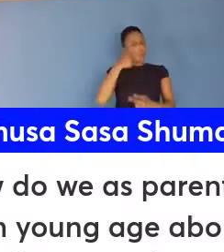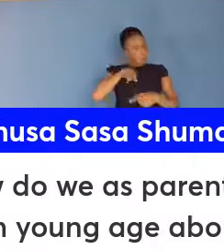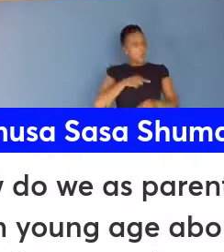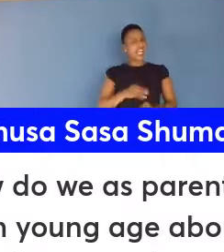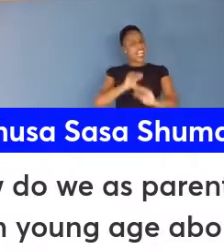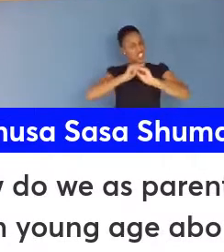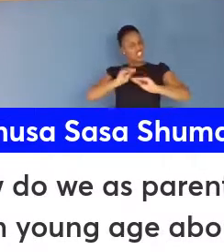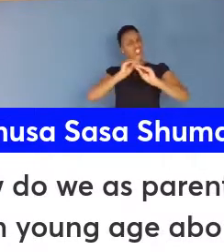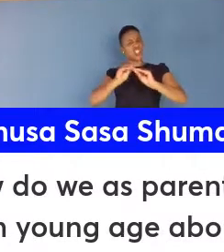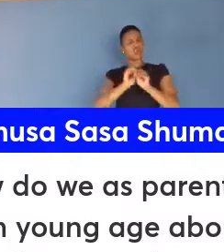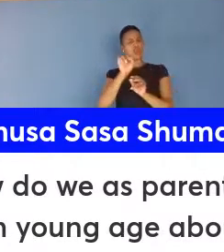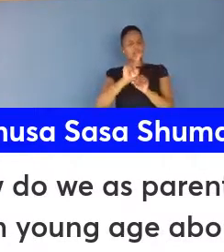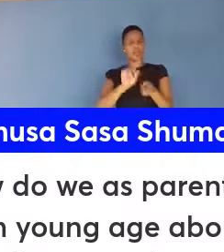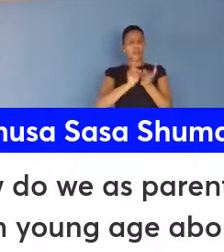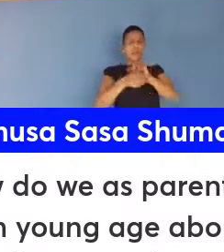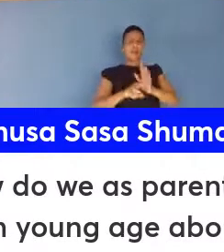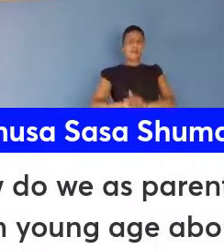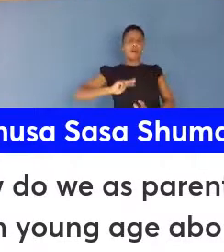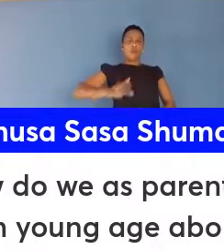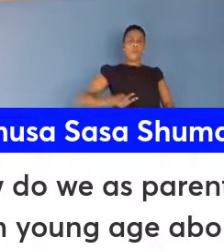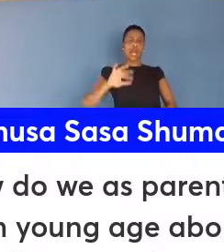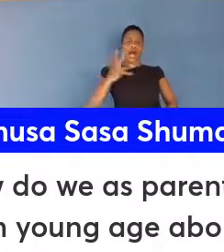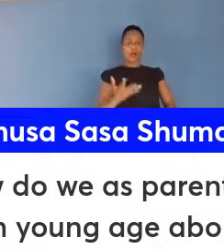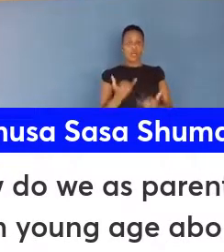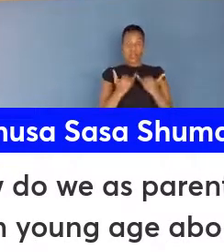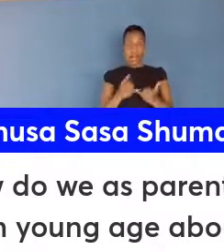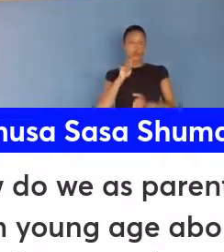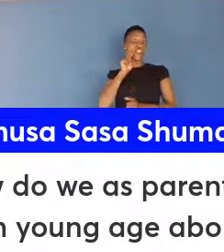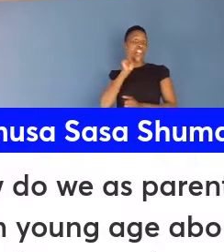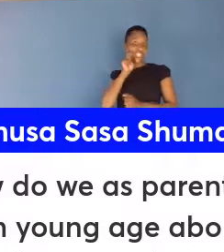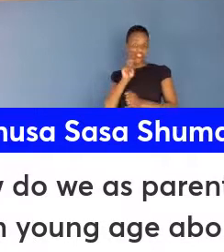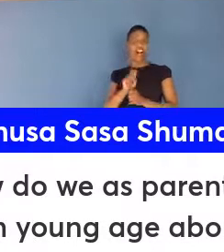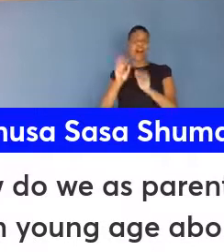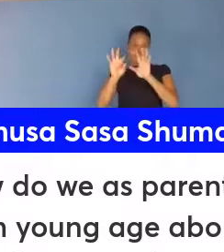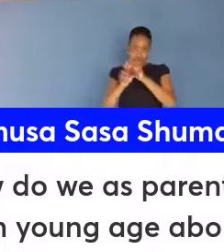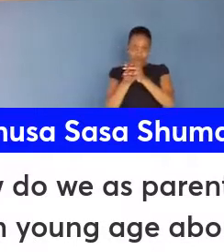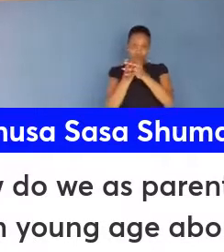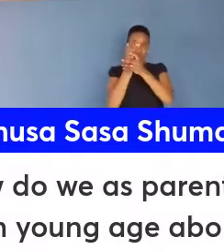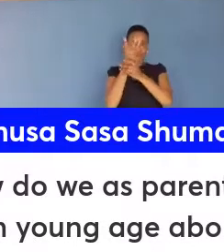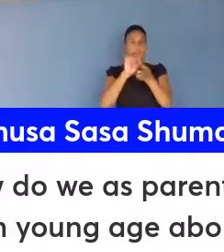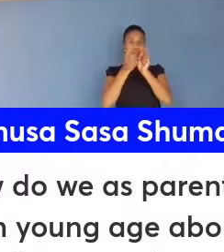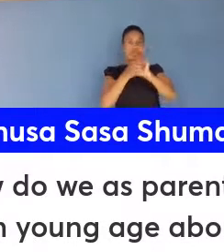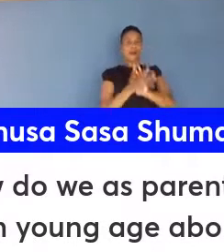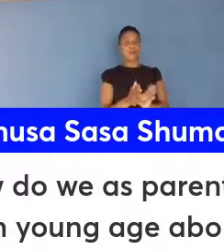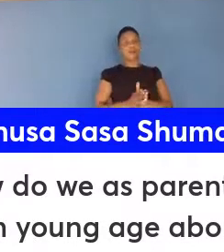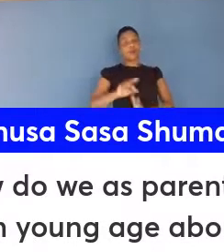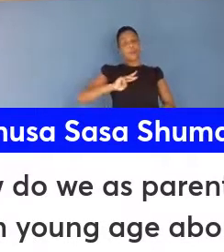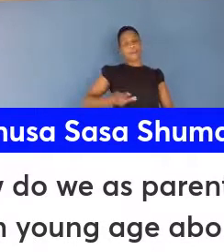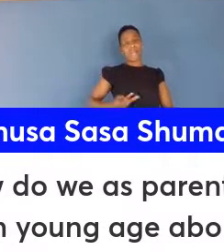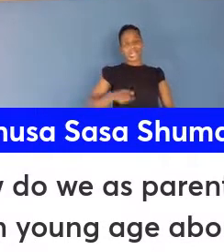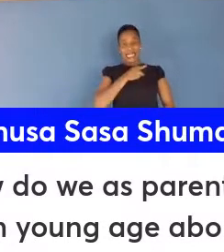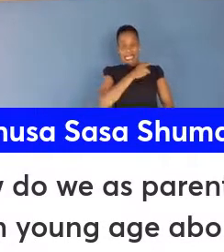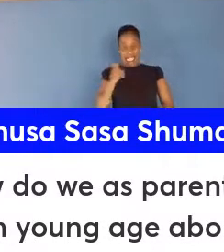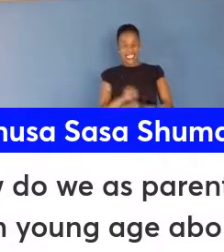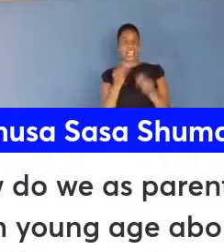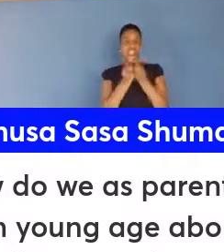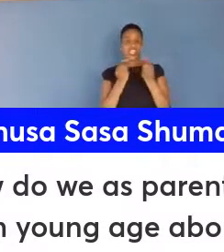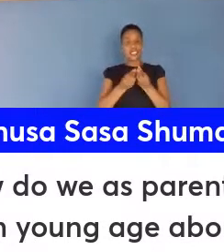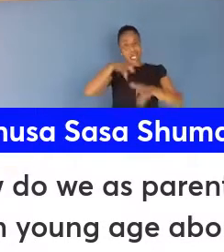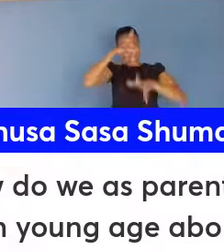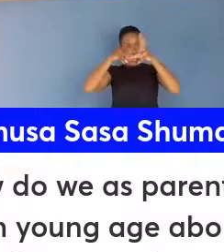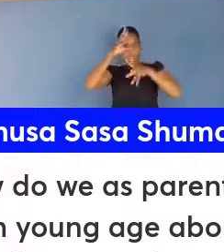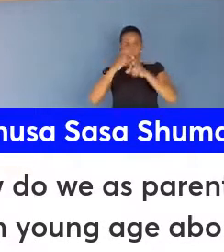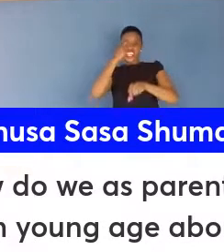womanhood. Now that you're a teenager, you're going to grow into being a woman. These are the things that you need to learn. These are the things that are being